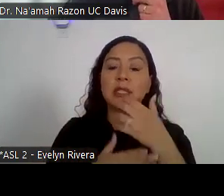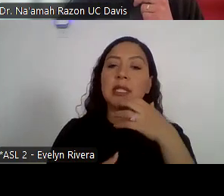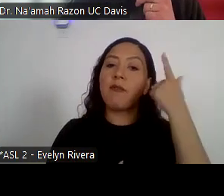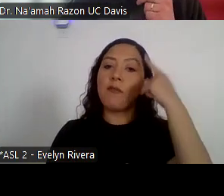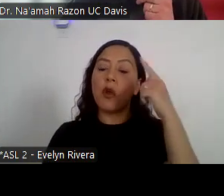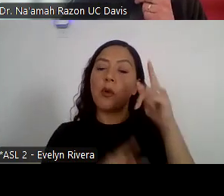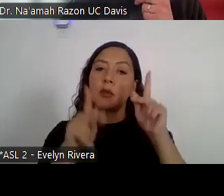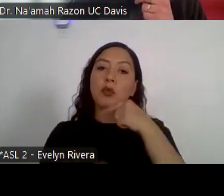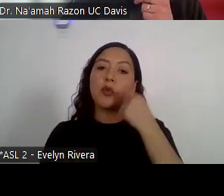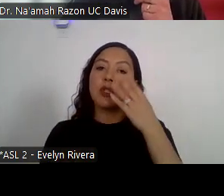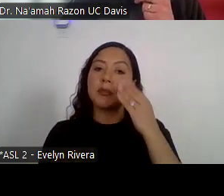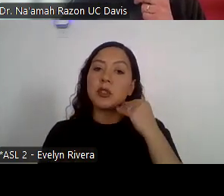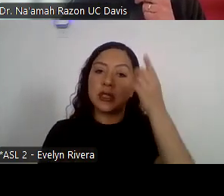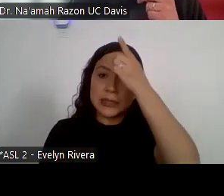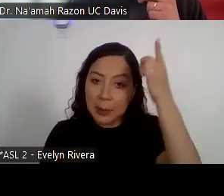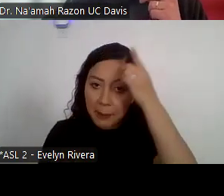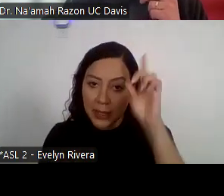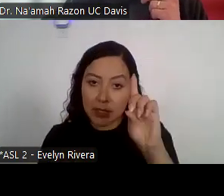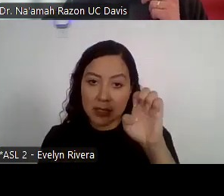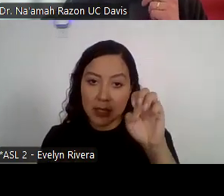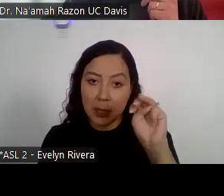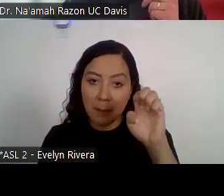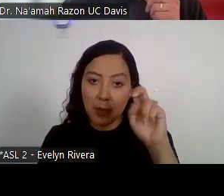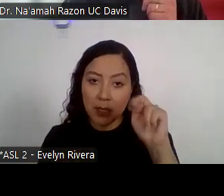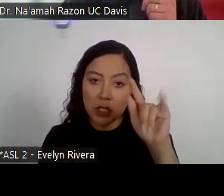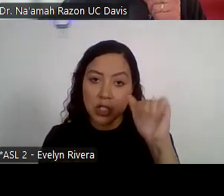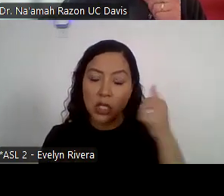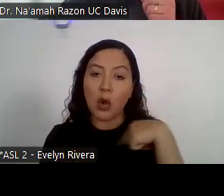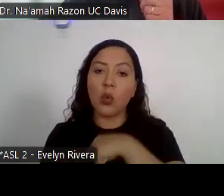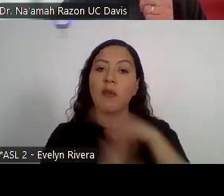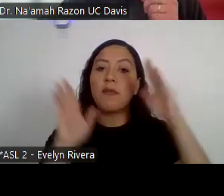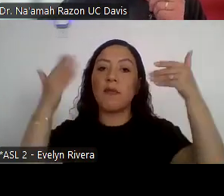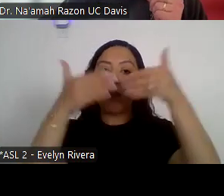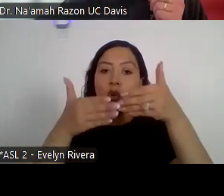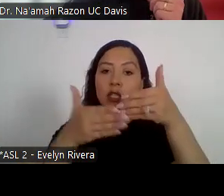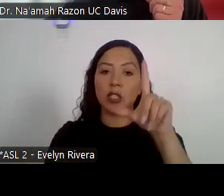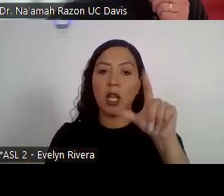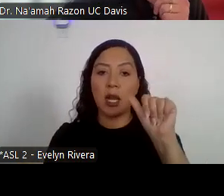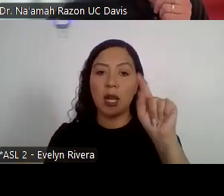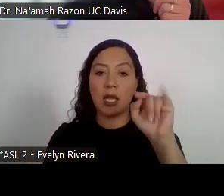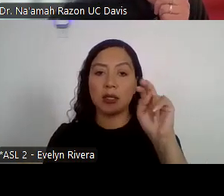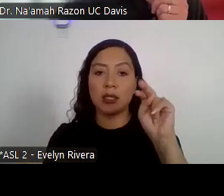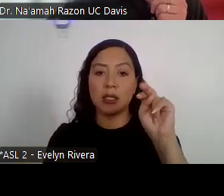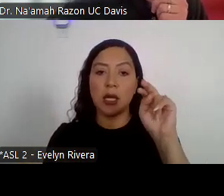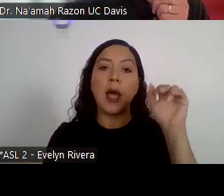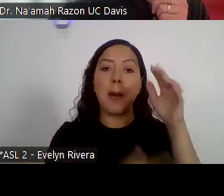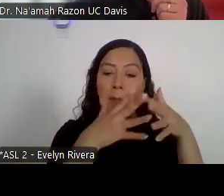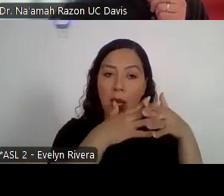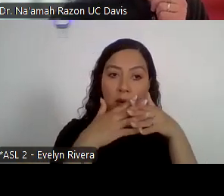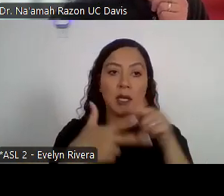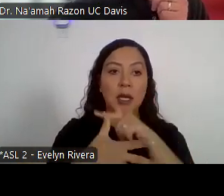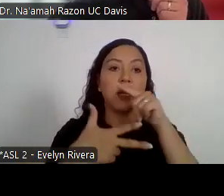family caregivers. And for this study, we focused on Latin America, the Middle East, and Afghanistan. That was a lot due